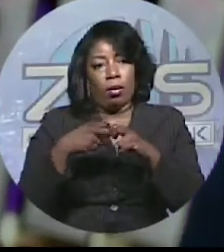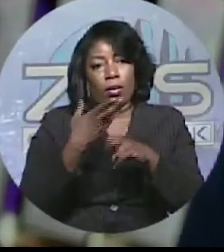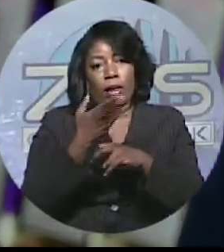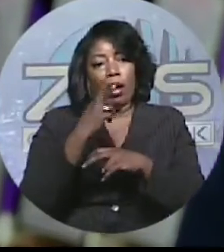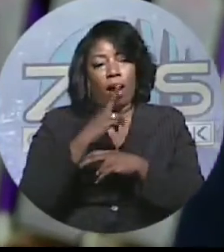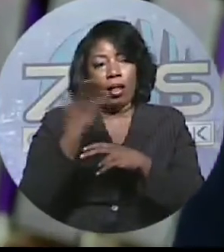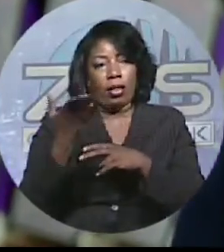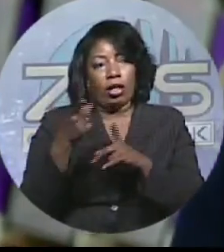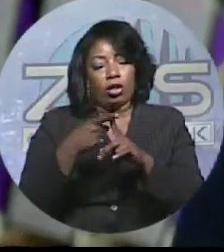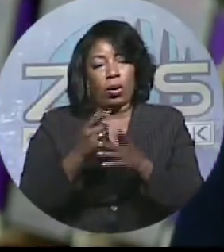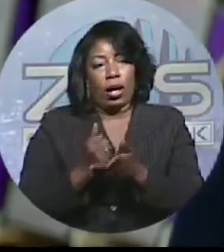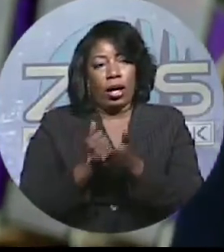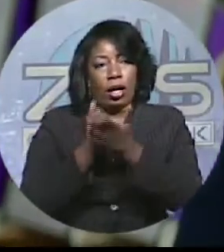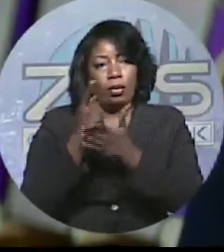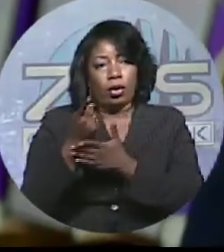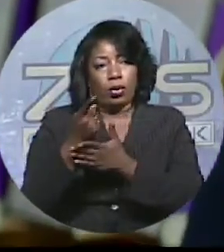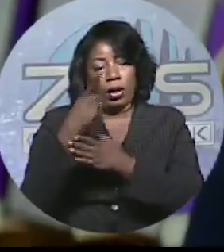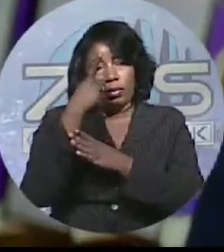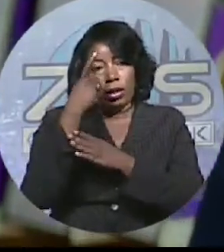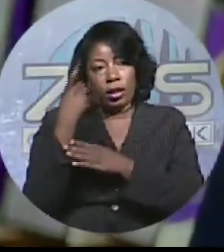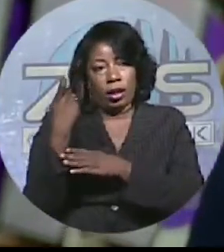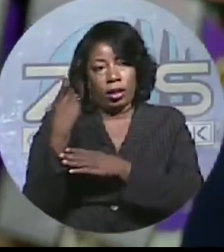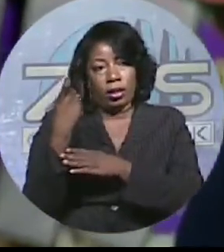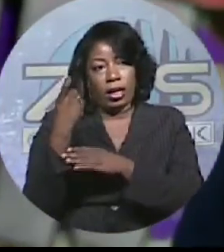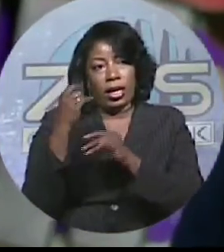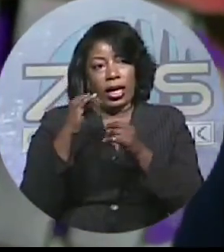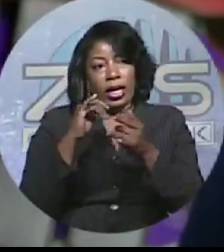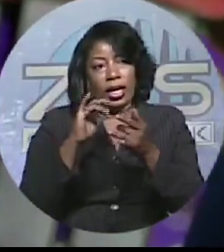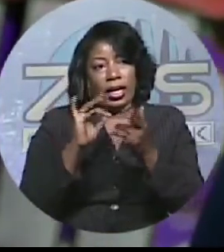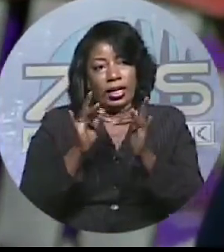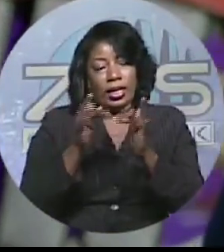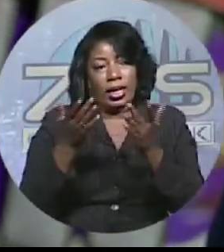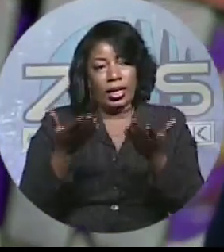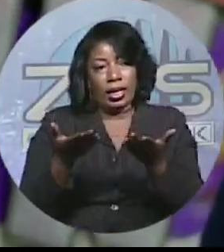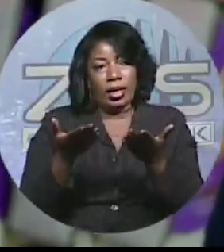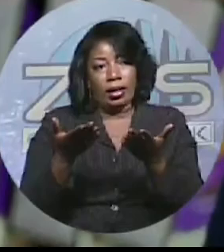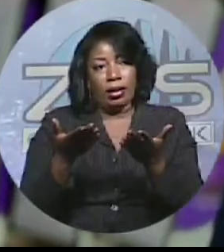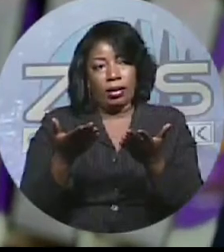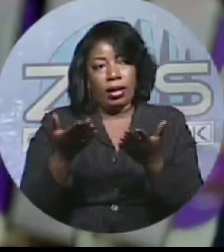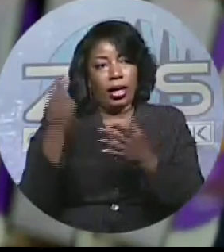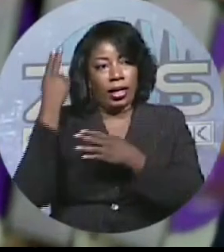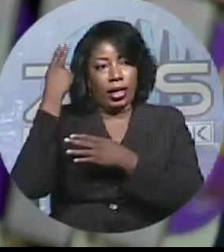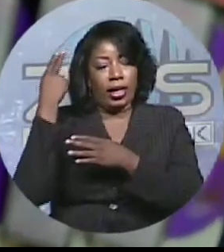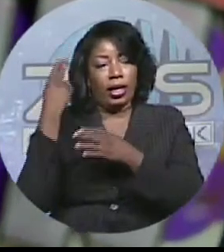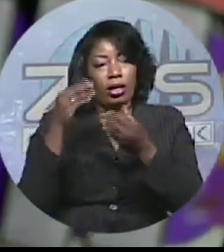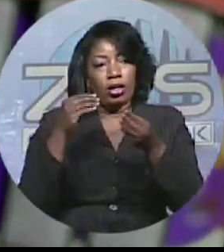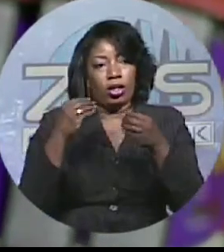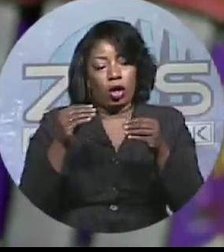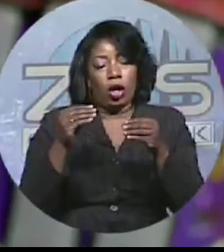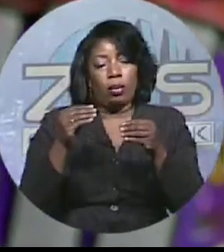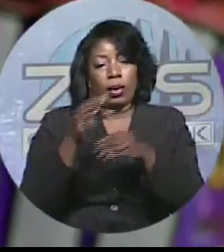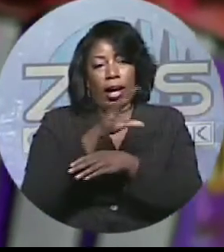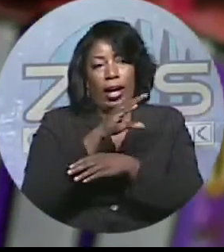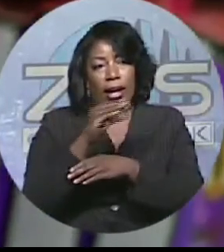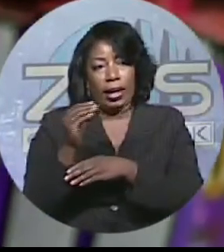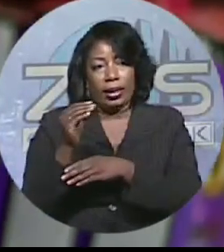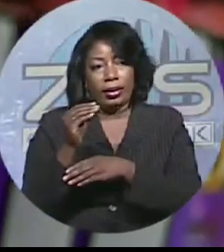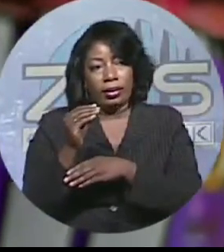you. And because internet for hair in the hair store